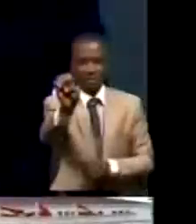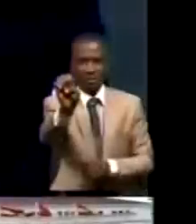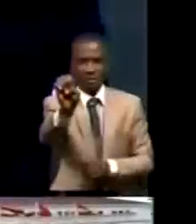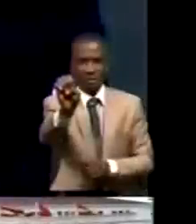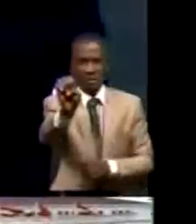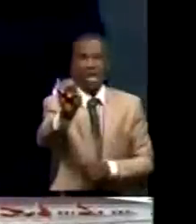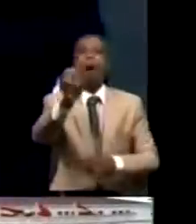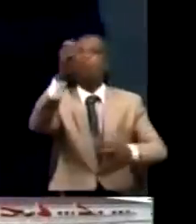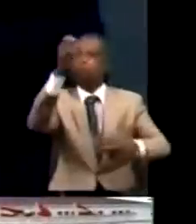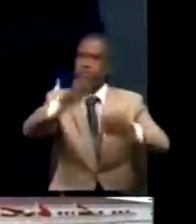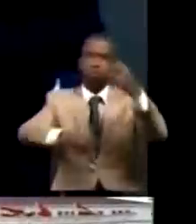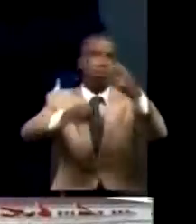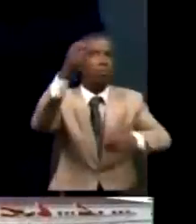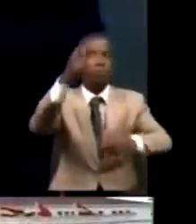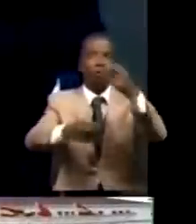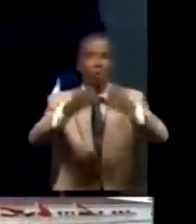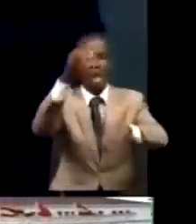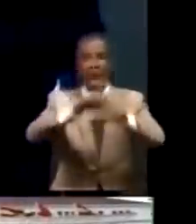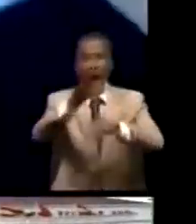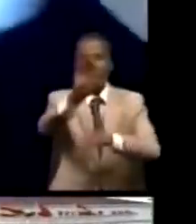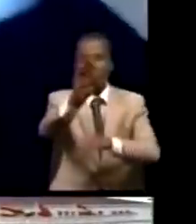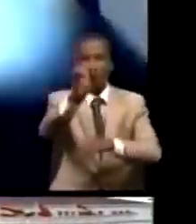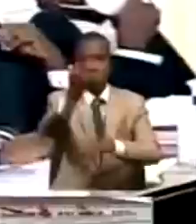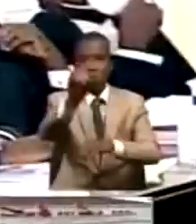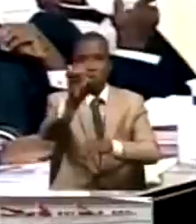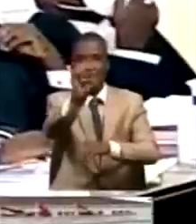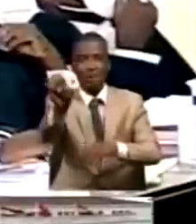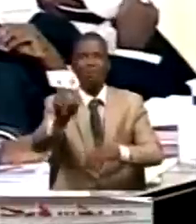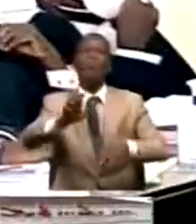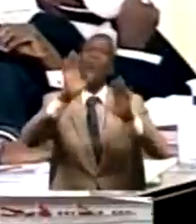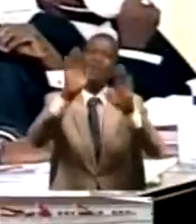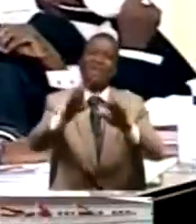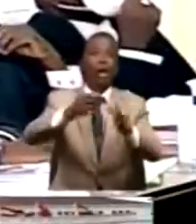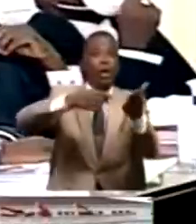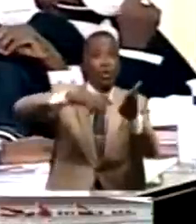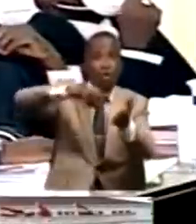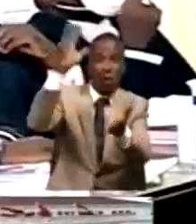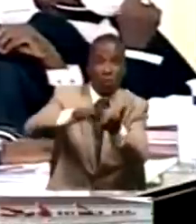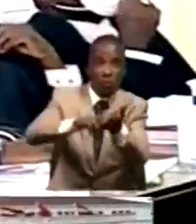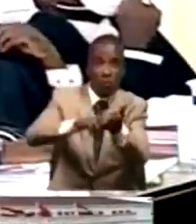We had issues with Bono East. Did you certify or not?